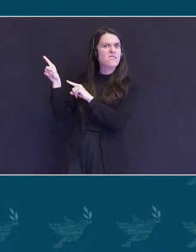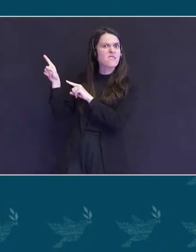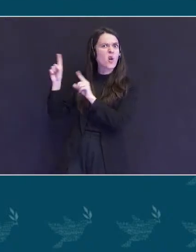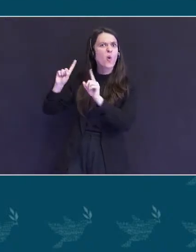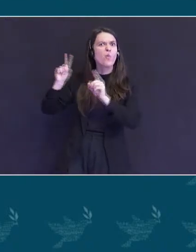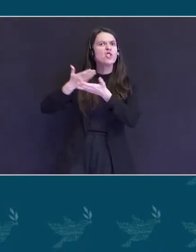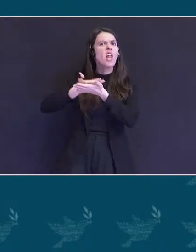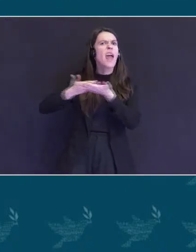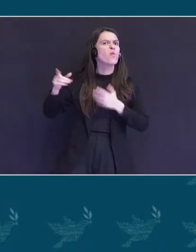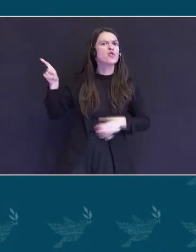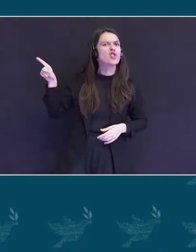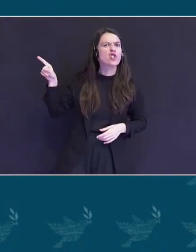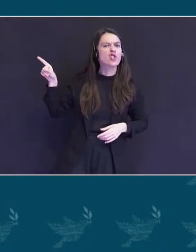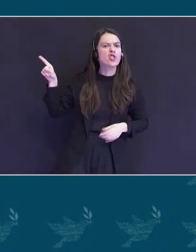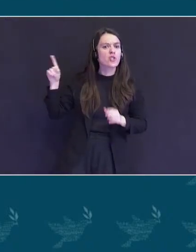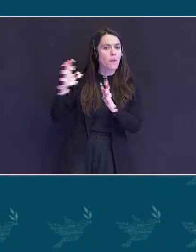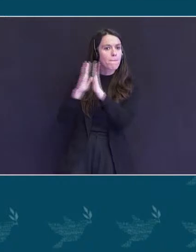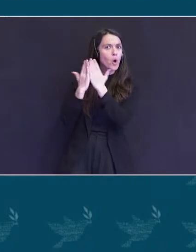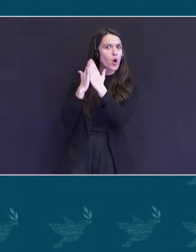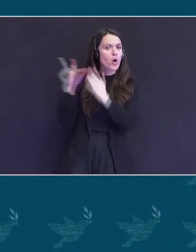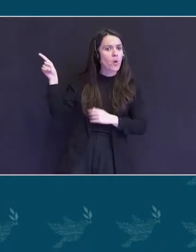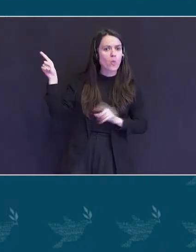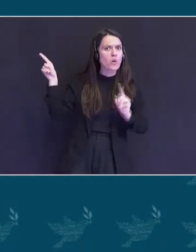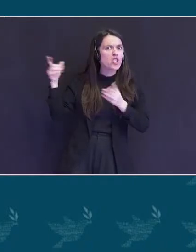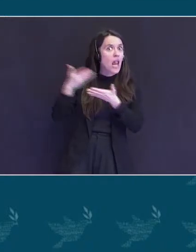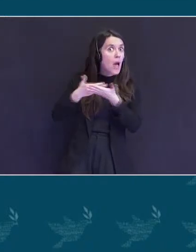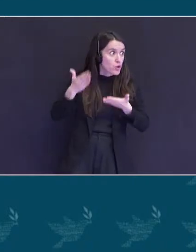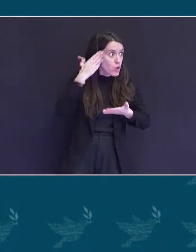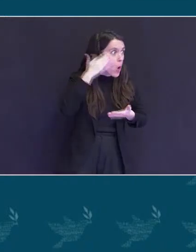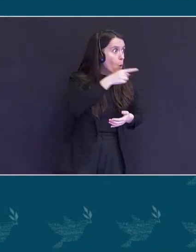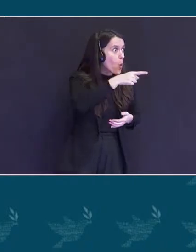is in. Anyone?